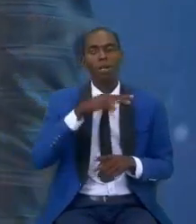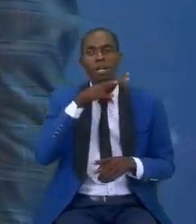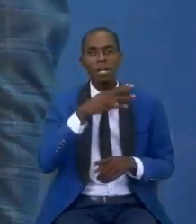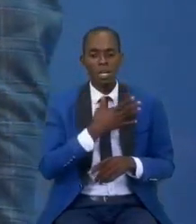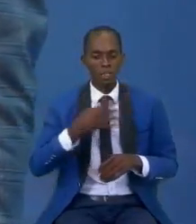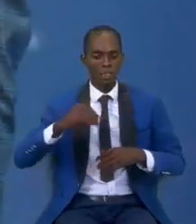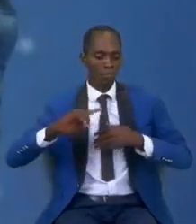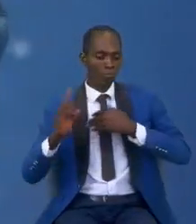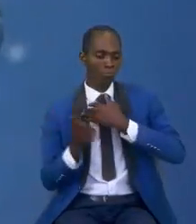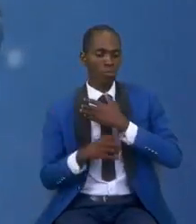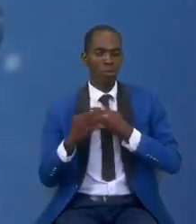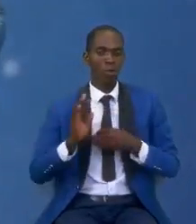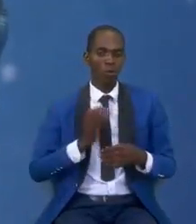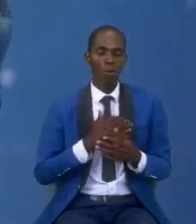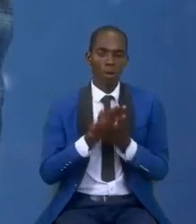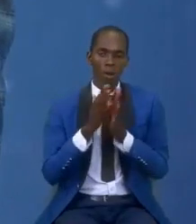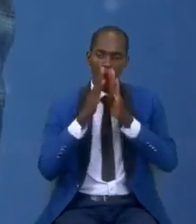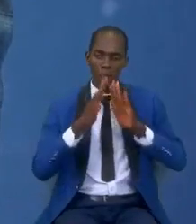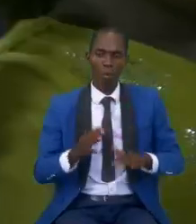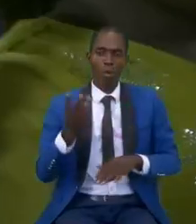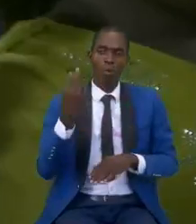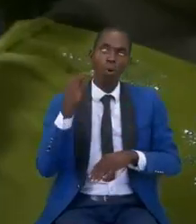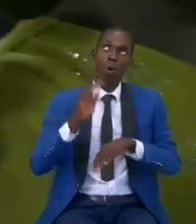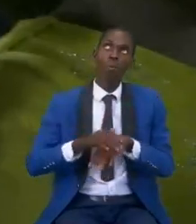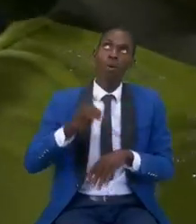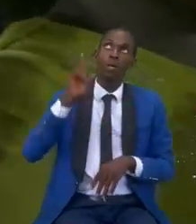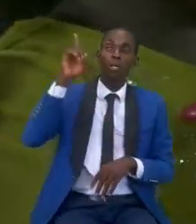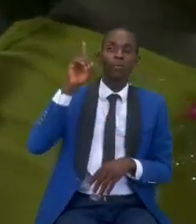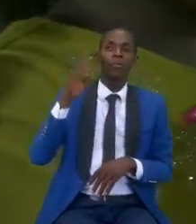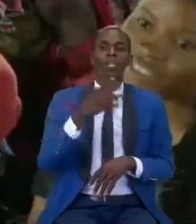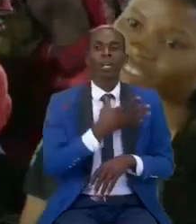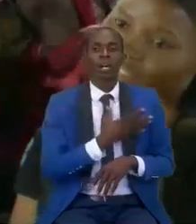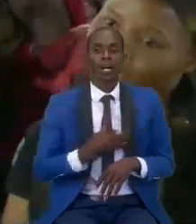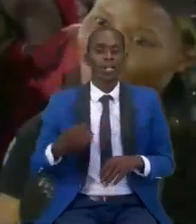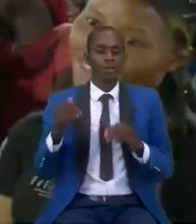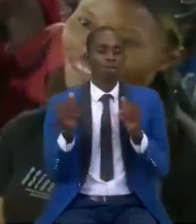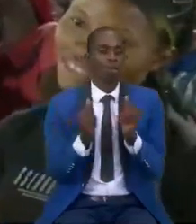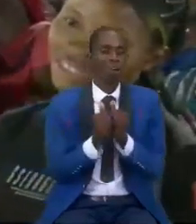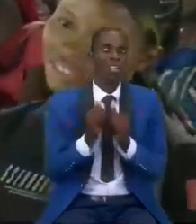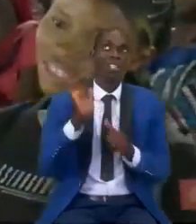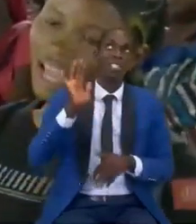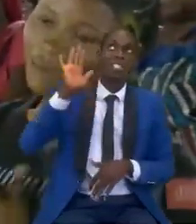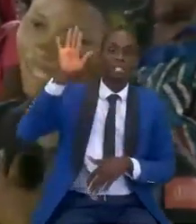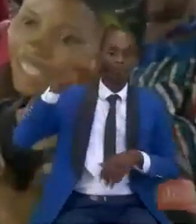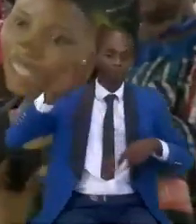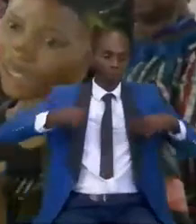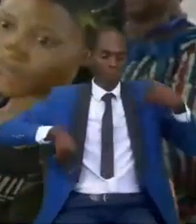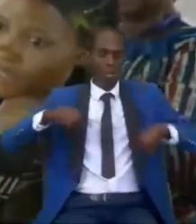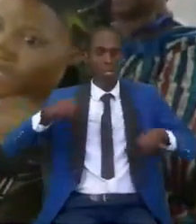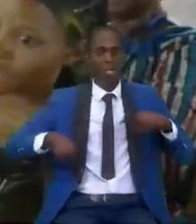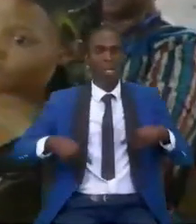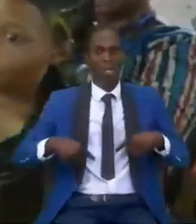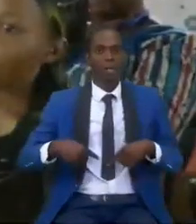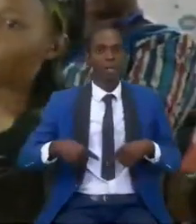and with his stripes, tell me, make it personal,